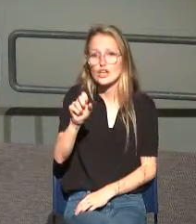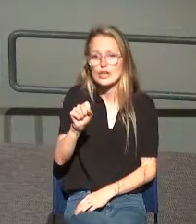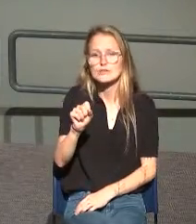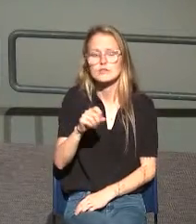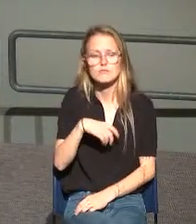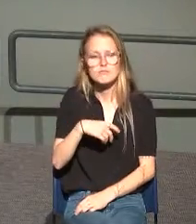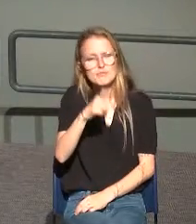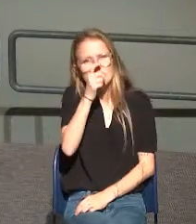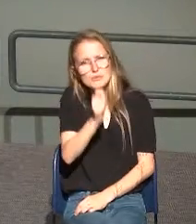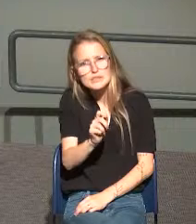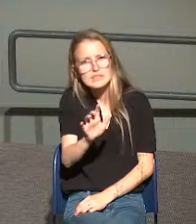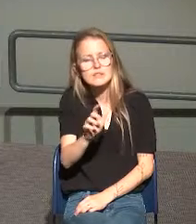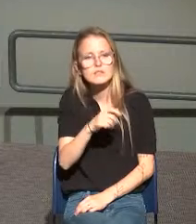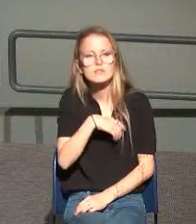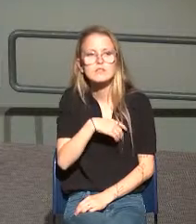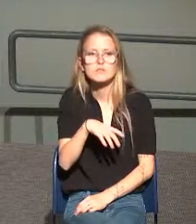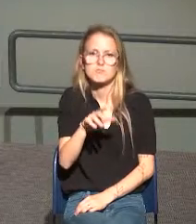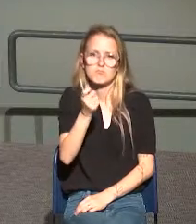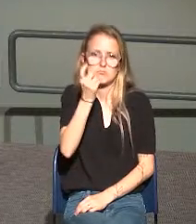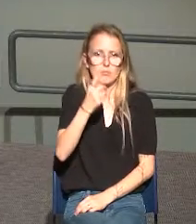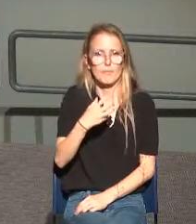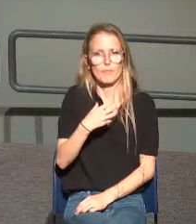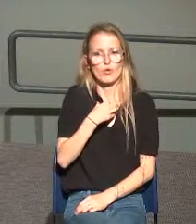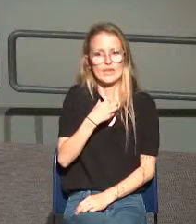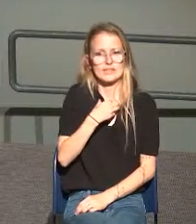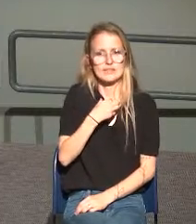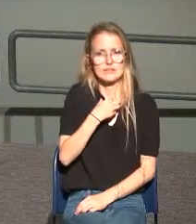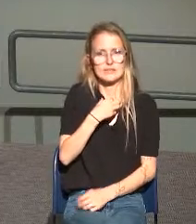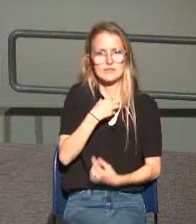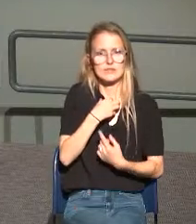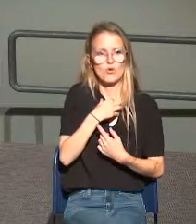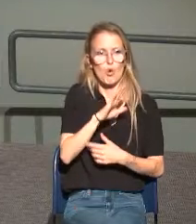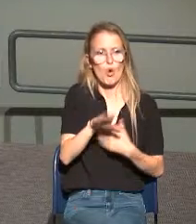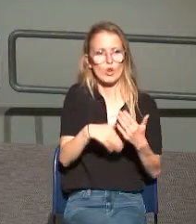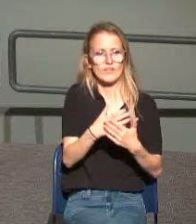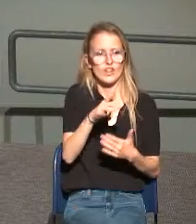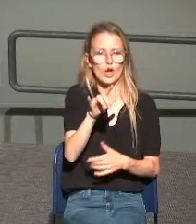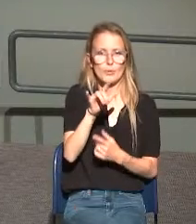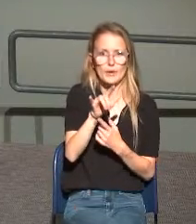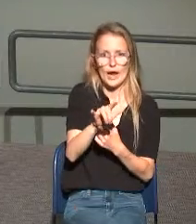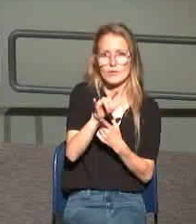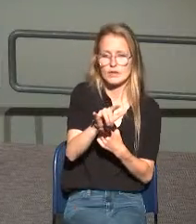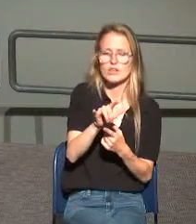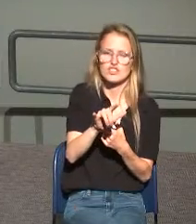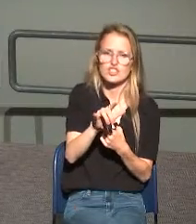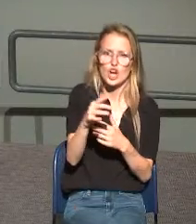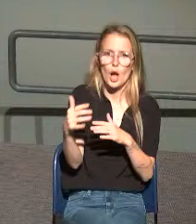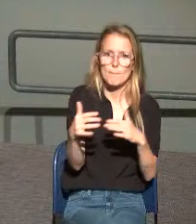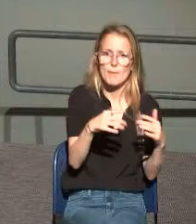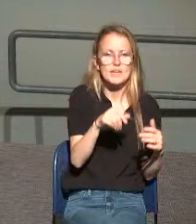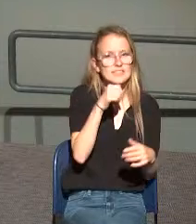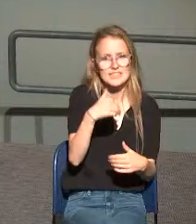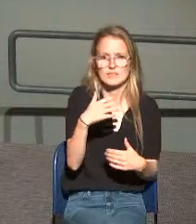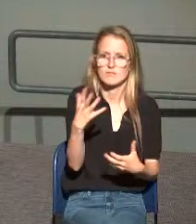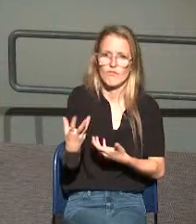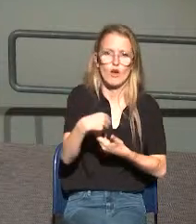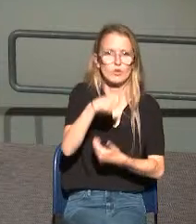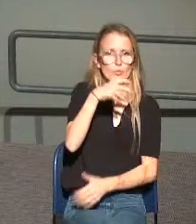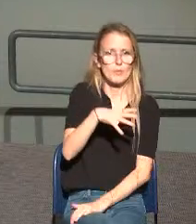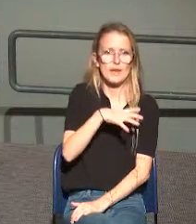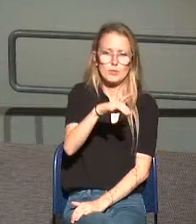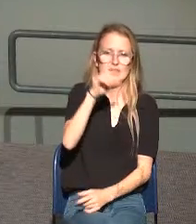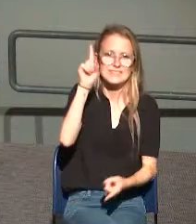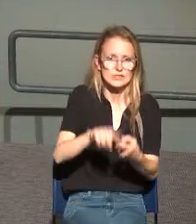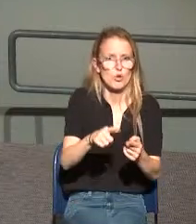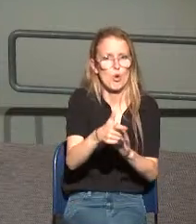Interestingly, now the Marines, all of their aircraft were combat, so they didn't actually have women pilots until the law changed.